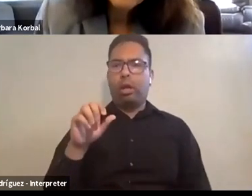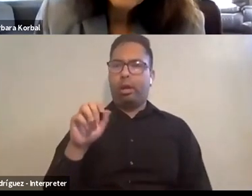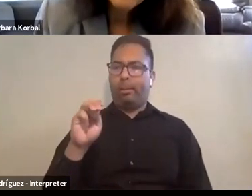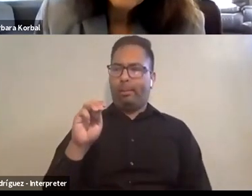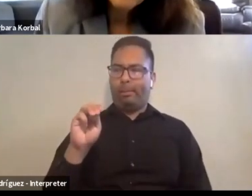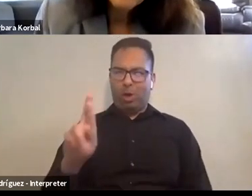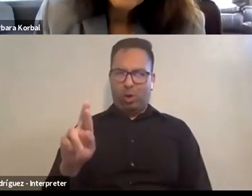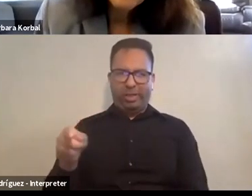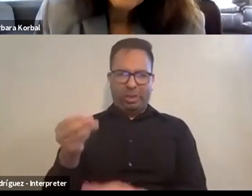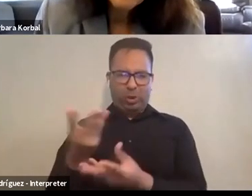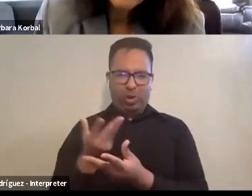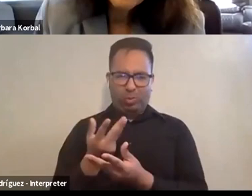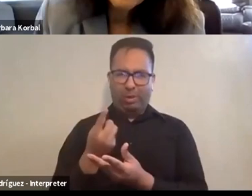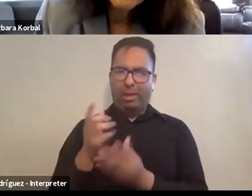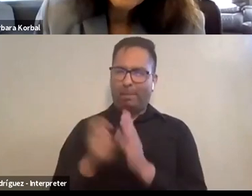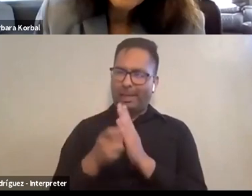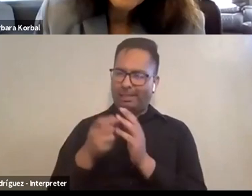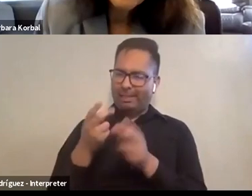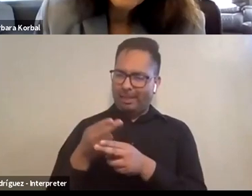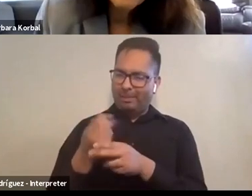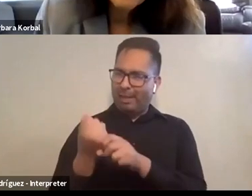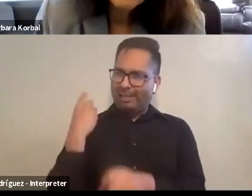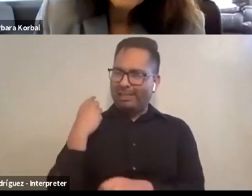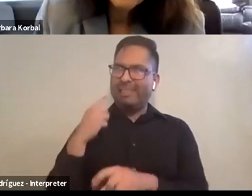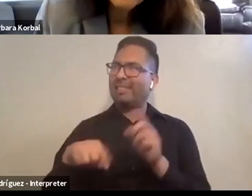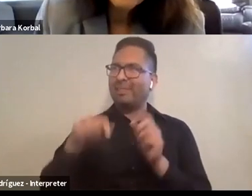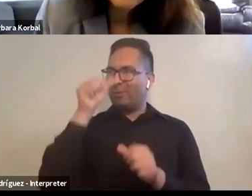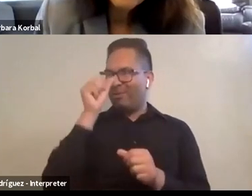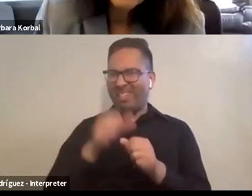this magazine last year, but I can recall the name. Do